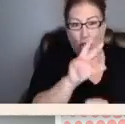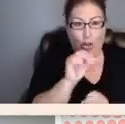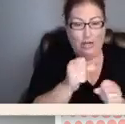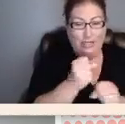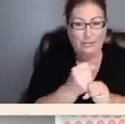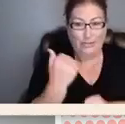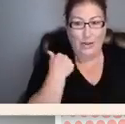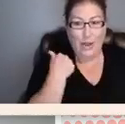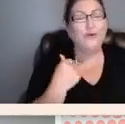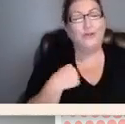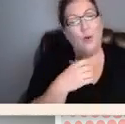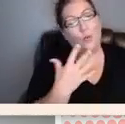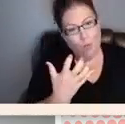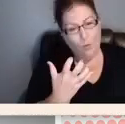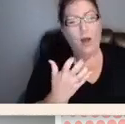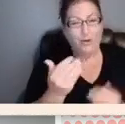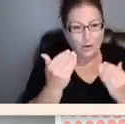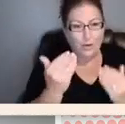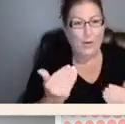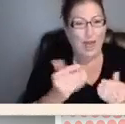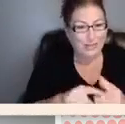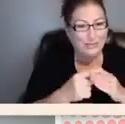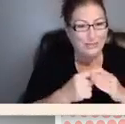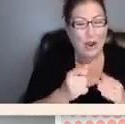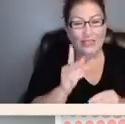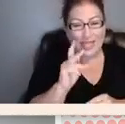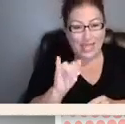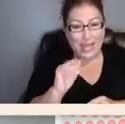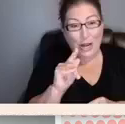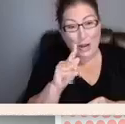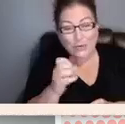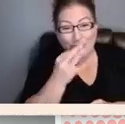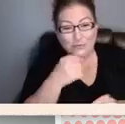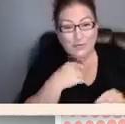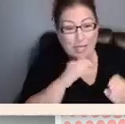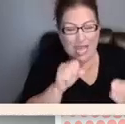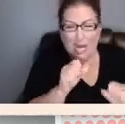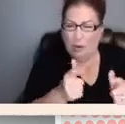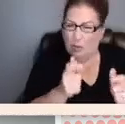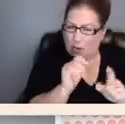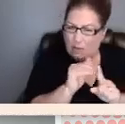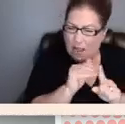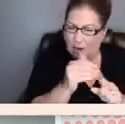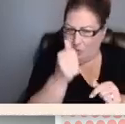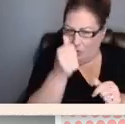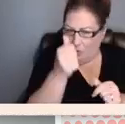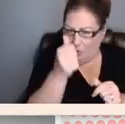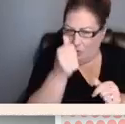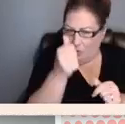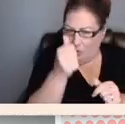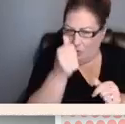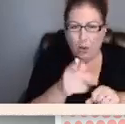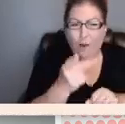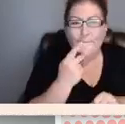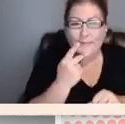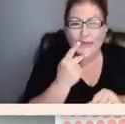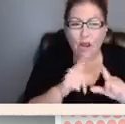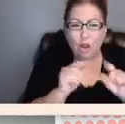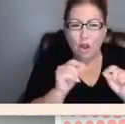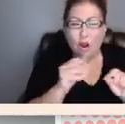get straight to the keynote as soon as we can. Just a couple quick reminders before we do that. Remember, we sent you a pink card and a report